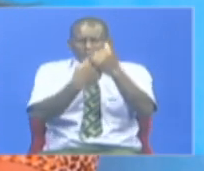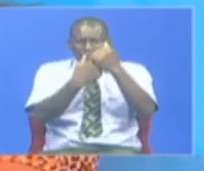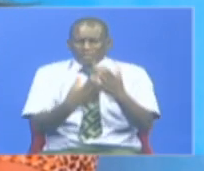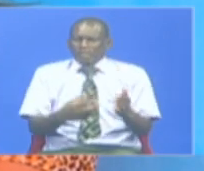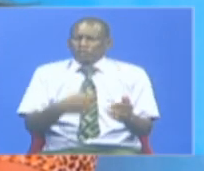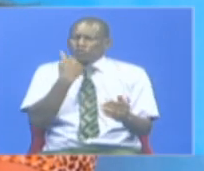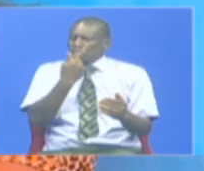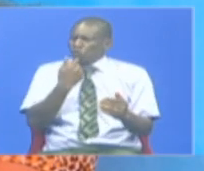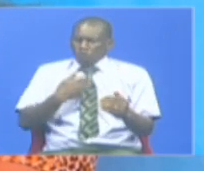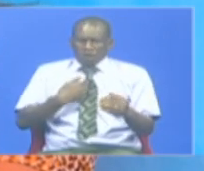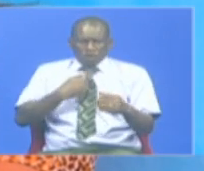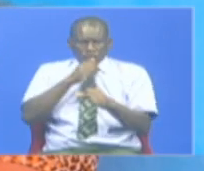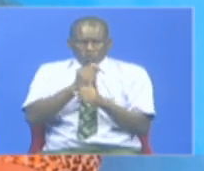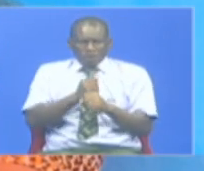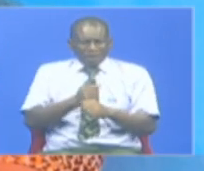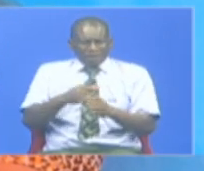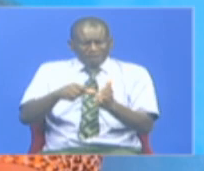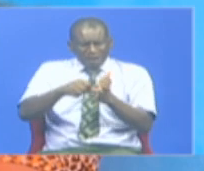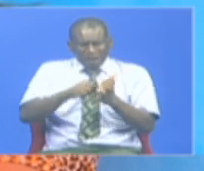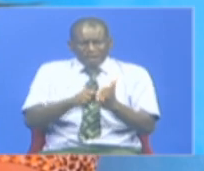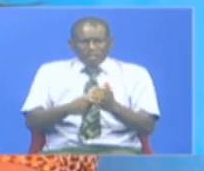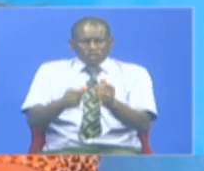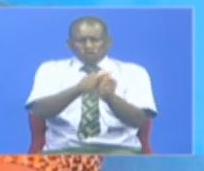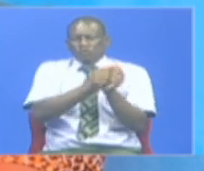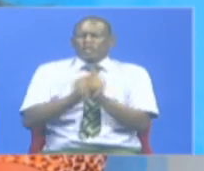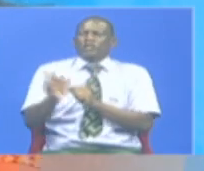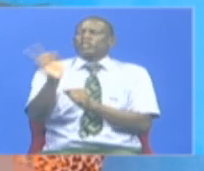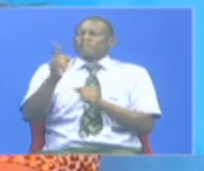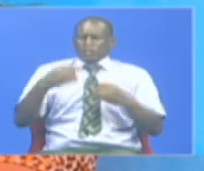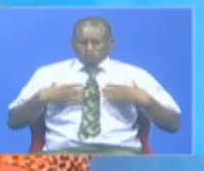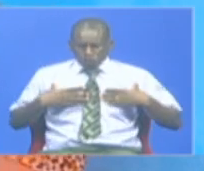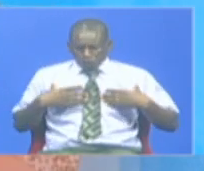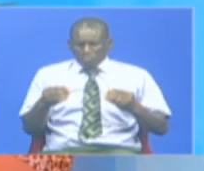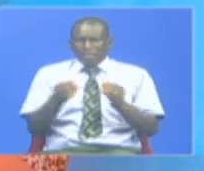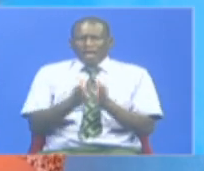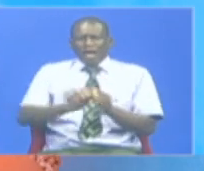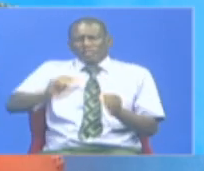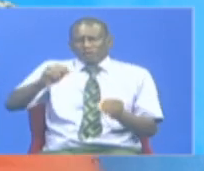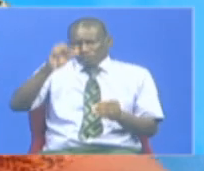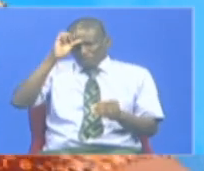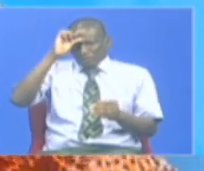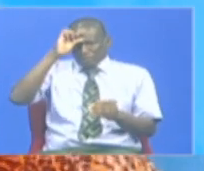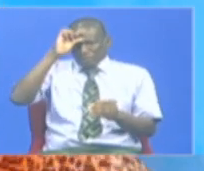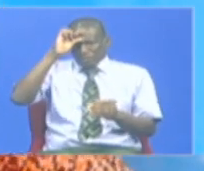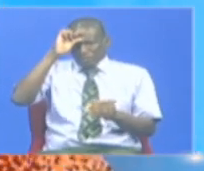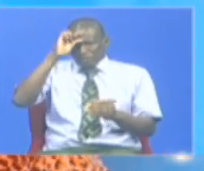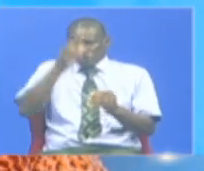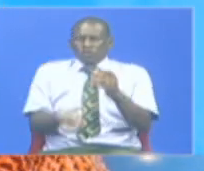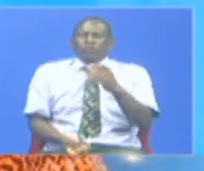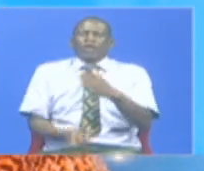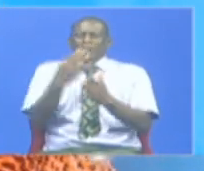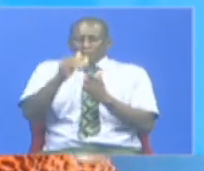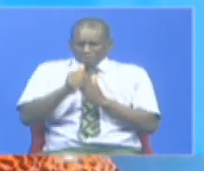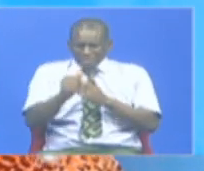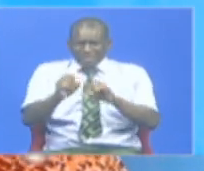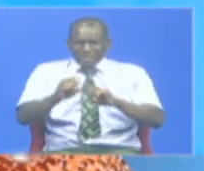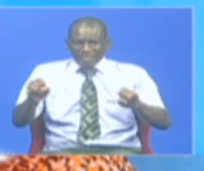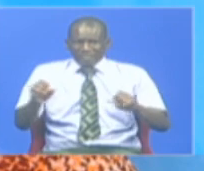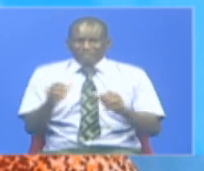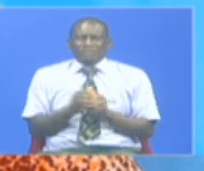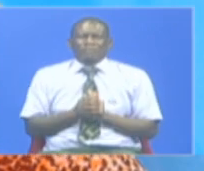have worked tirelessly alongside the Ministry of Health and the county governments to develop these guidelines.